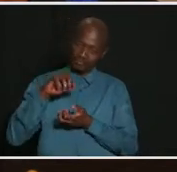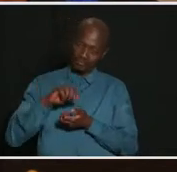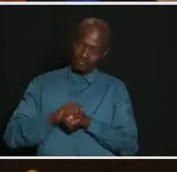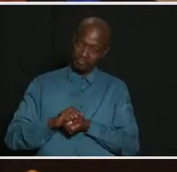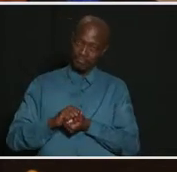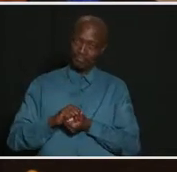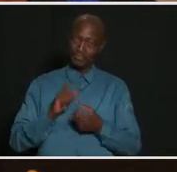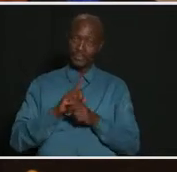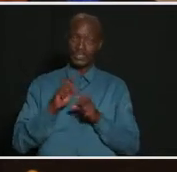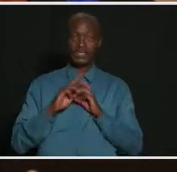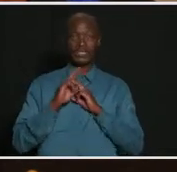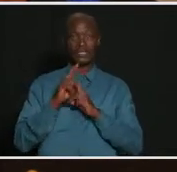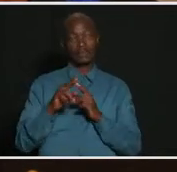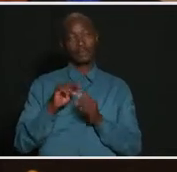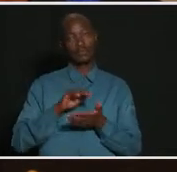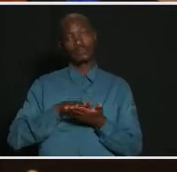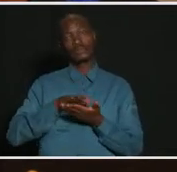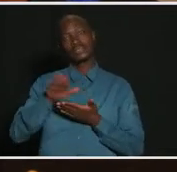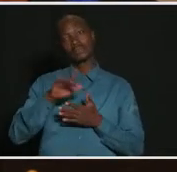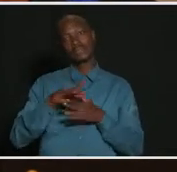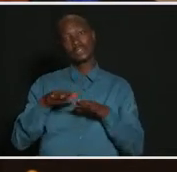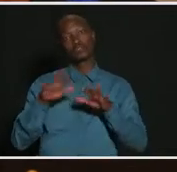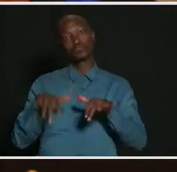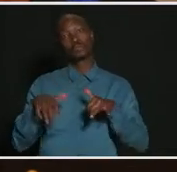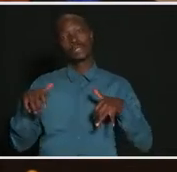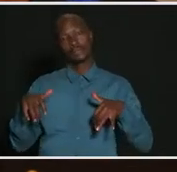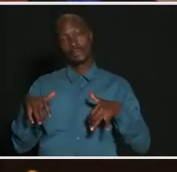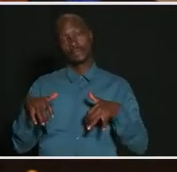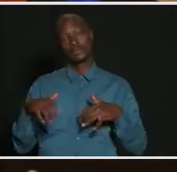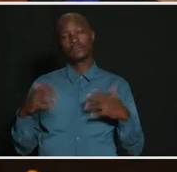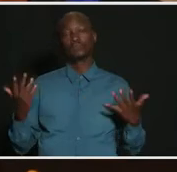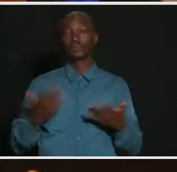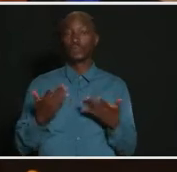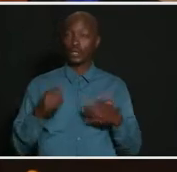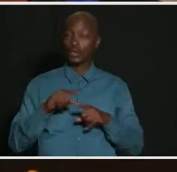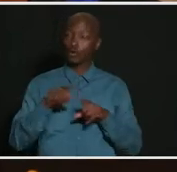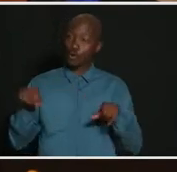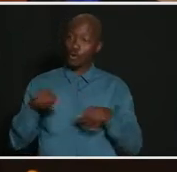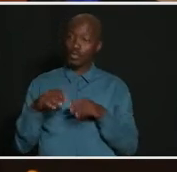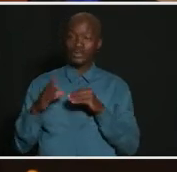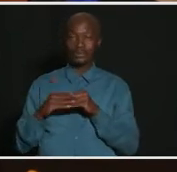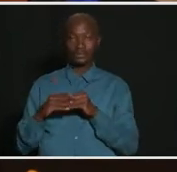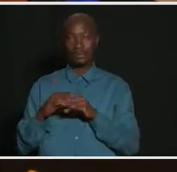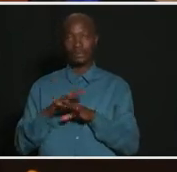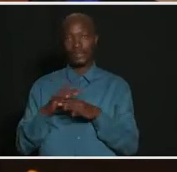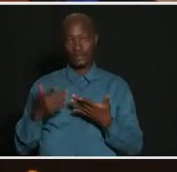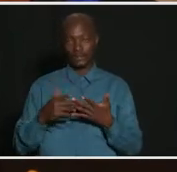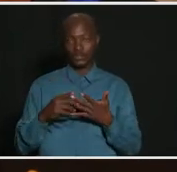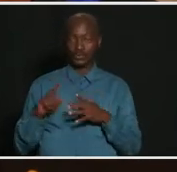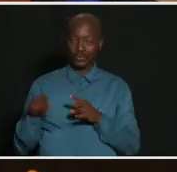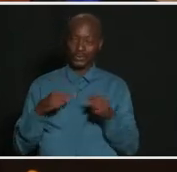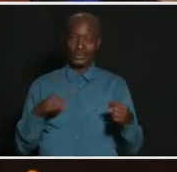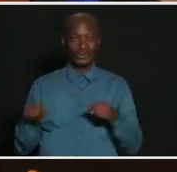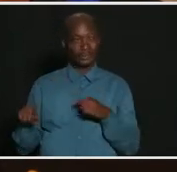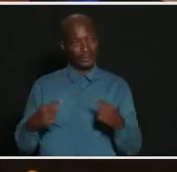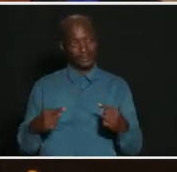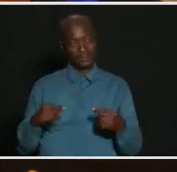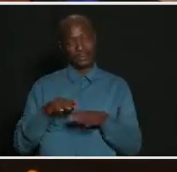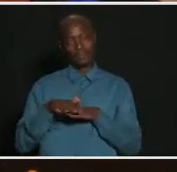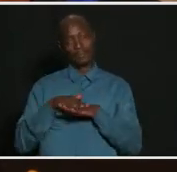then the report will be submitted to Parliament where these members will debate foreign against